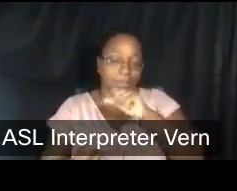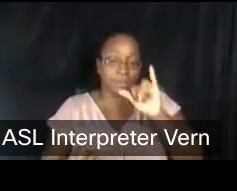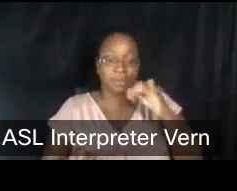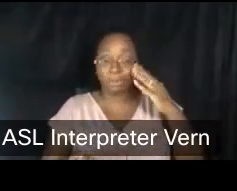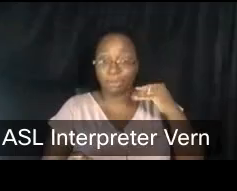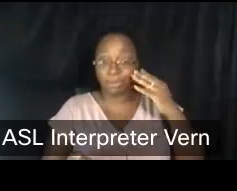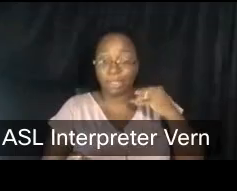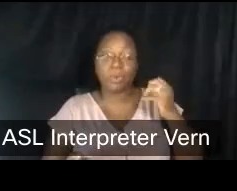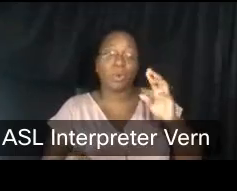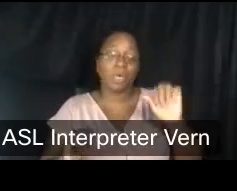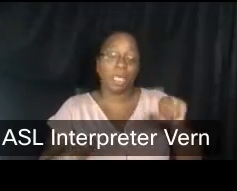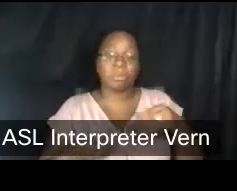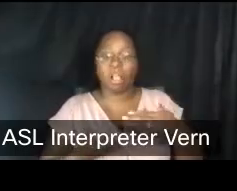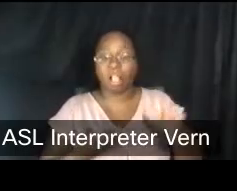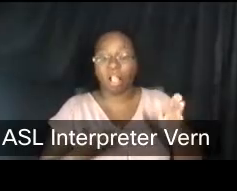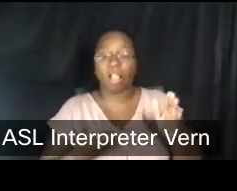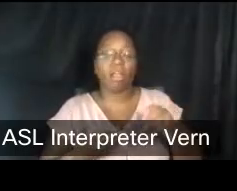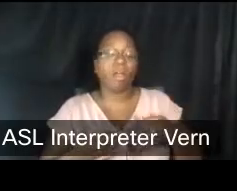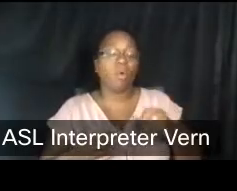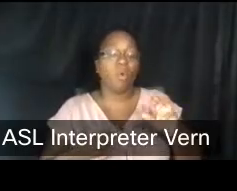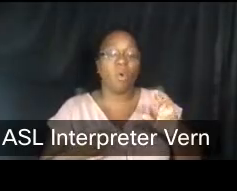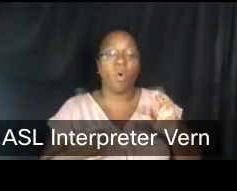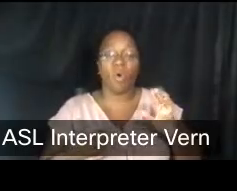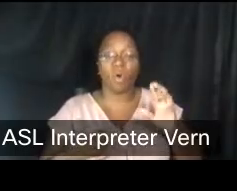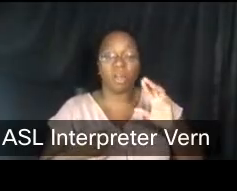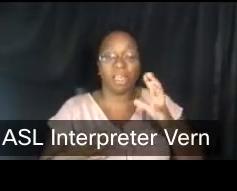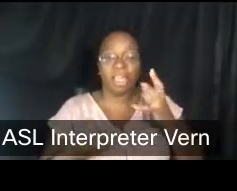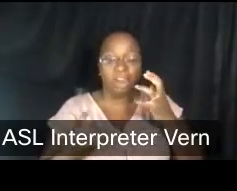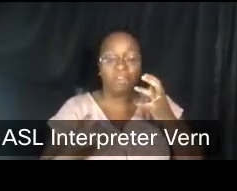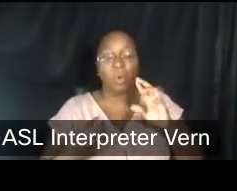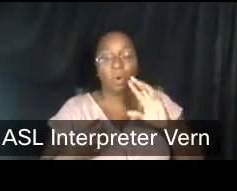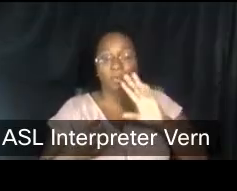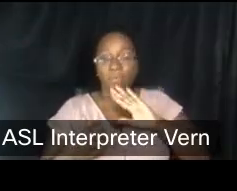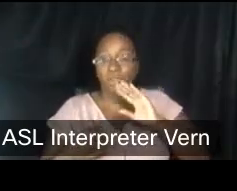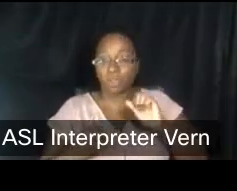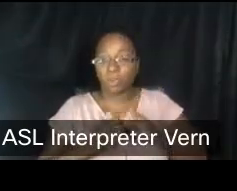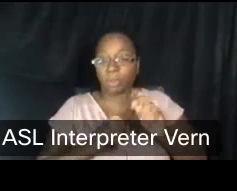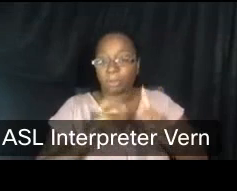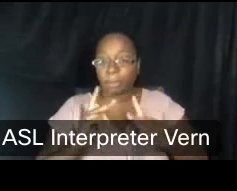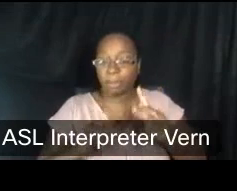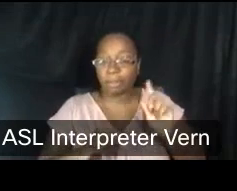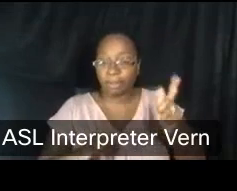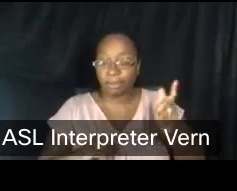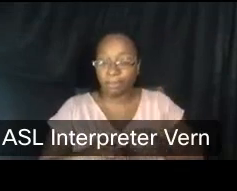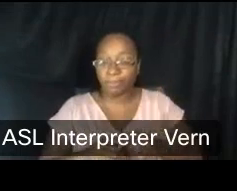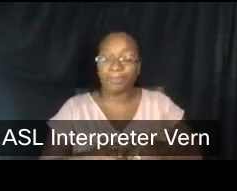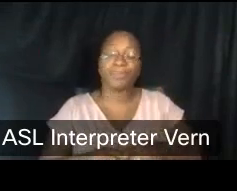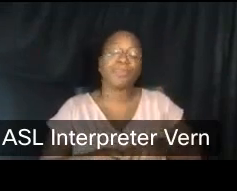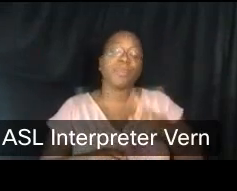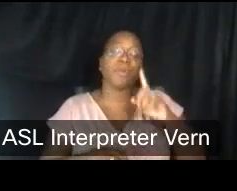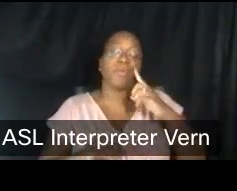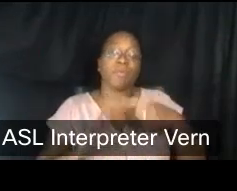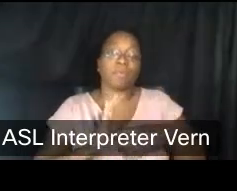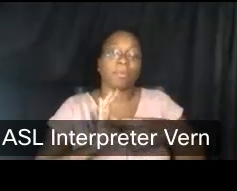be dismissive and be angry or frustrated with people later. So, for example, I